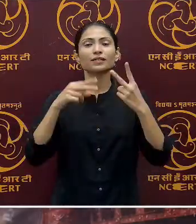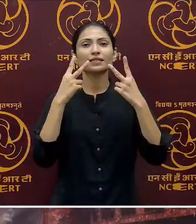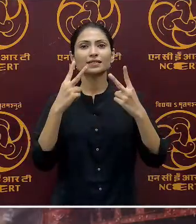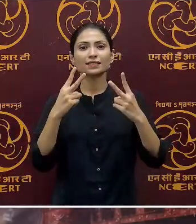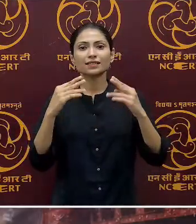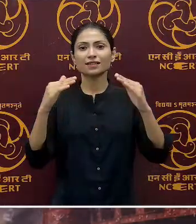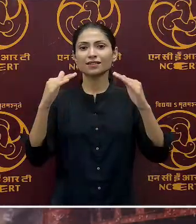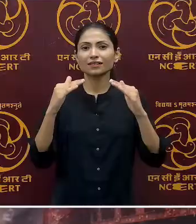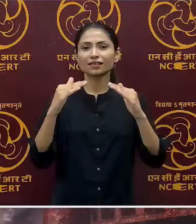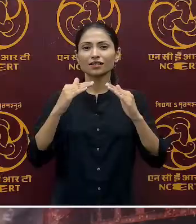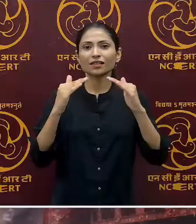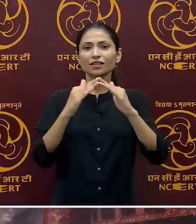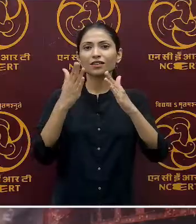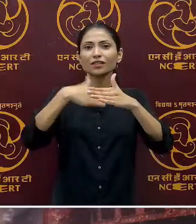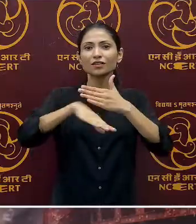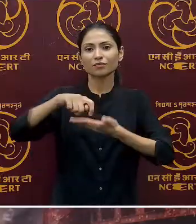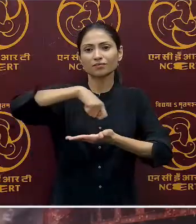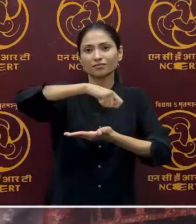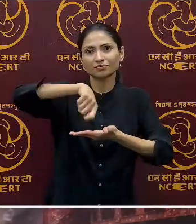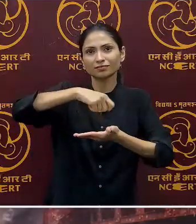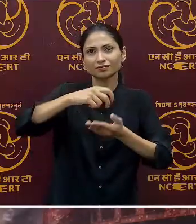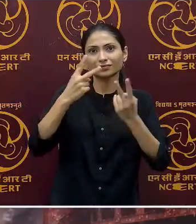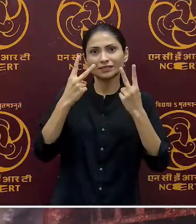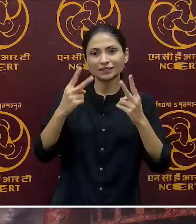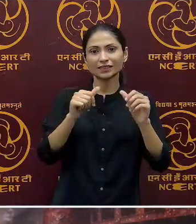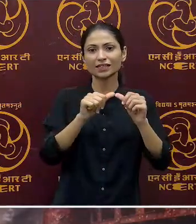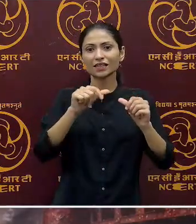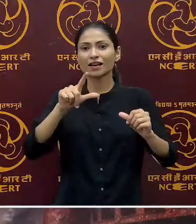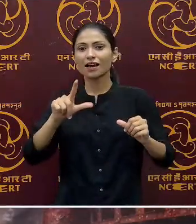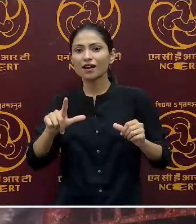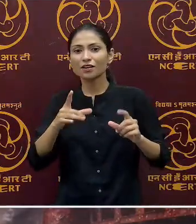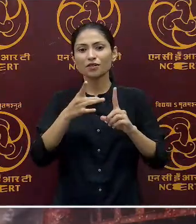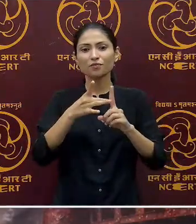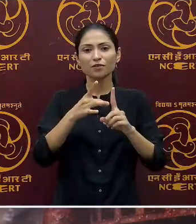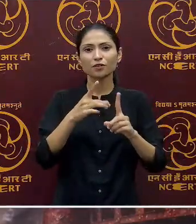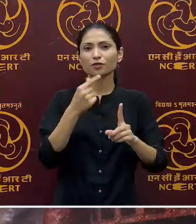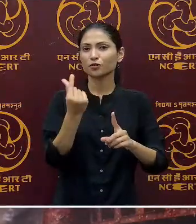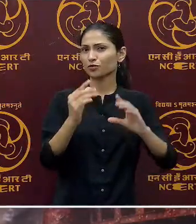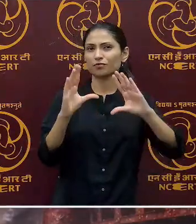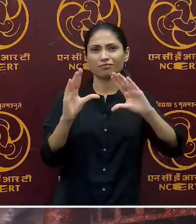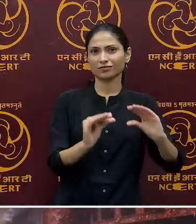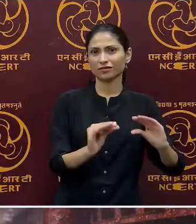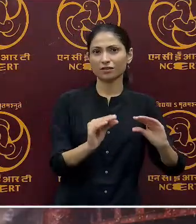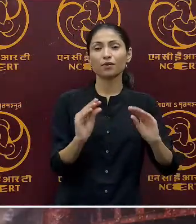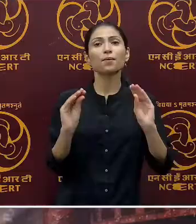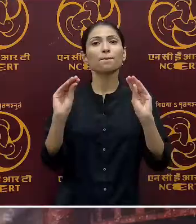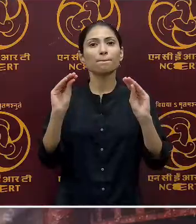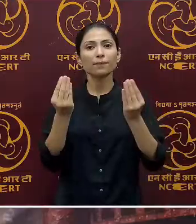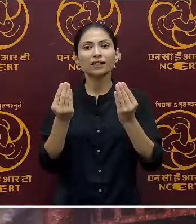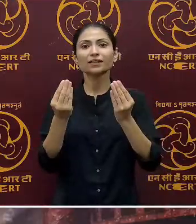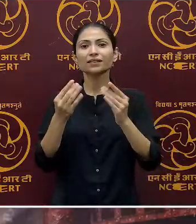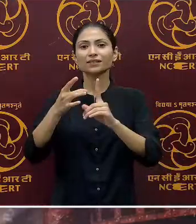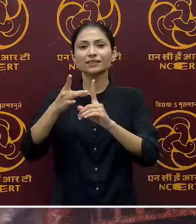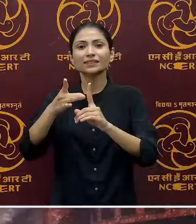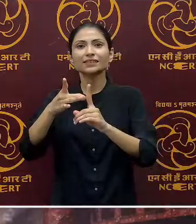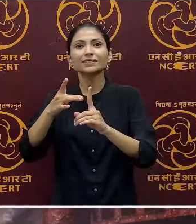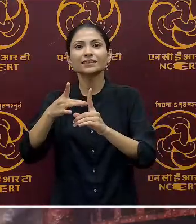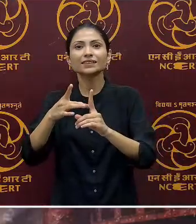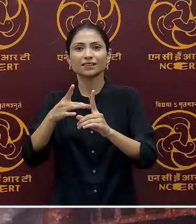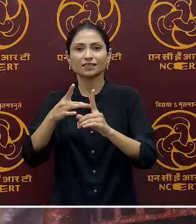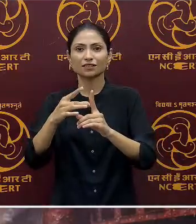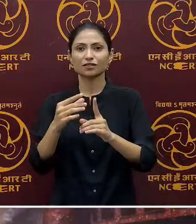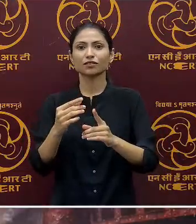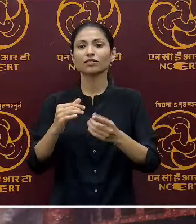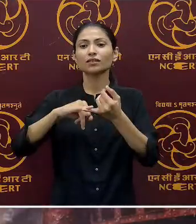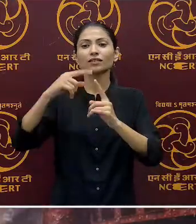the iron or any aluminium metals, prefer the steel utensils for the cooking. So this is the reason